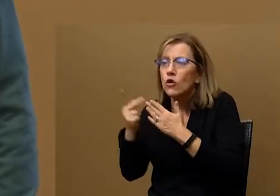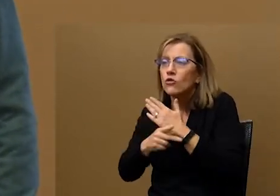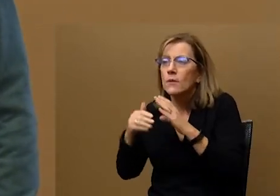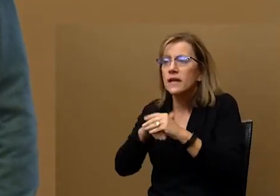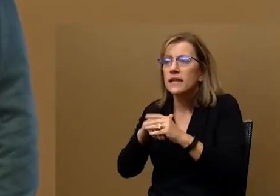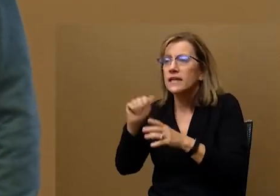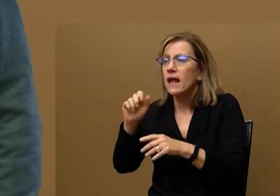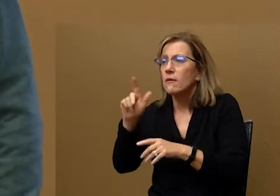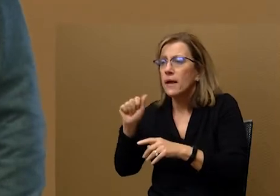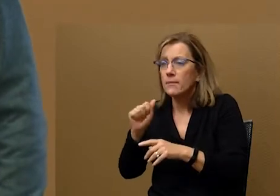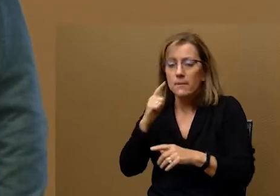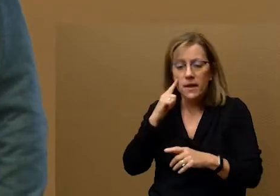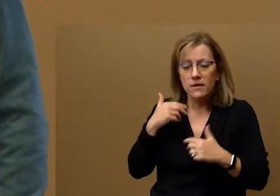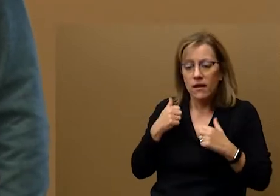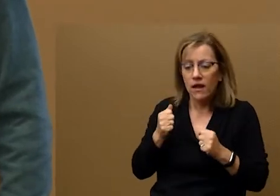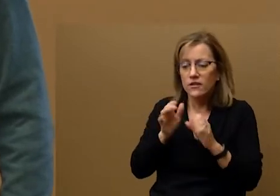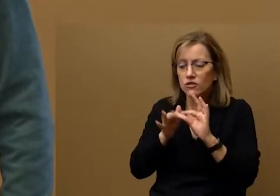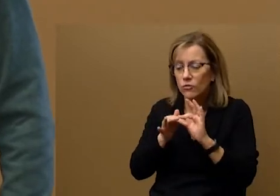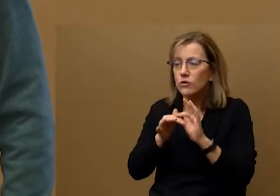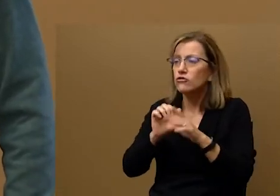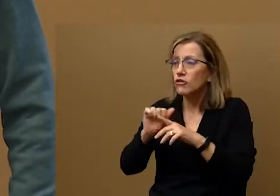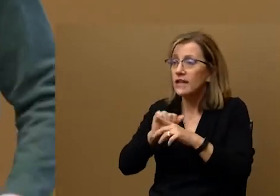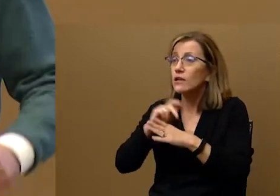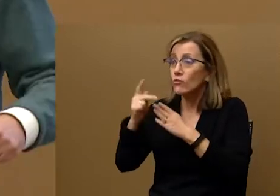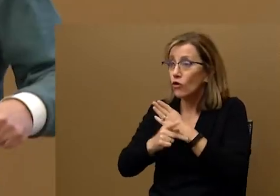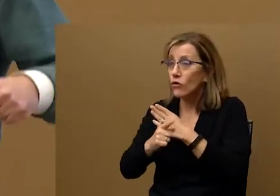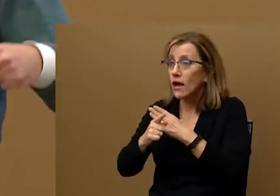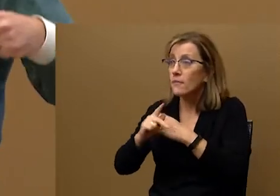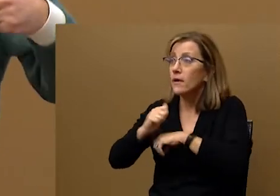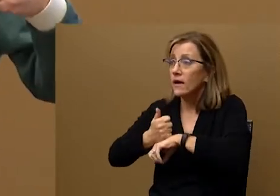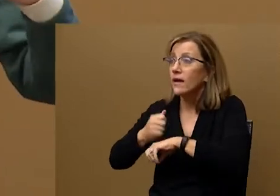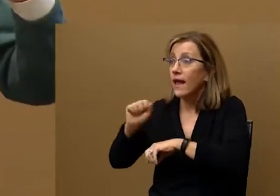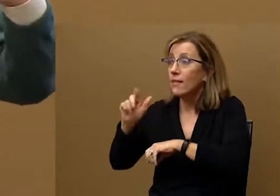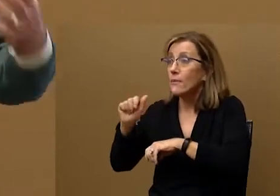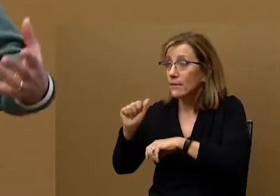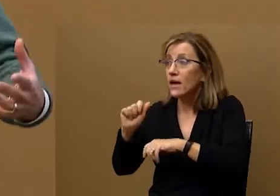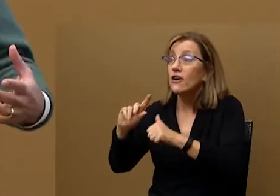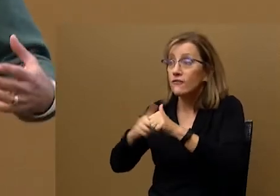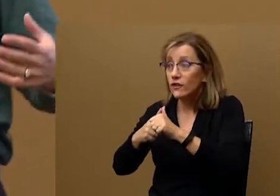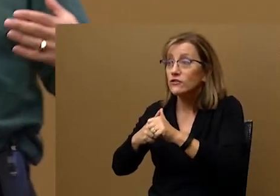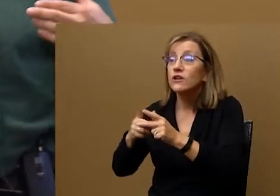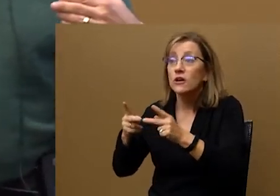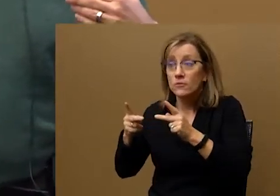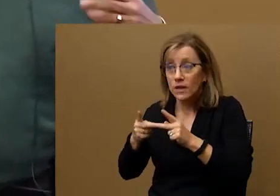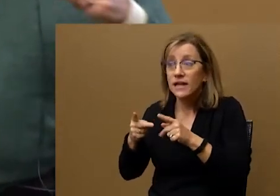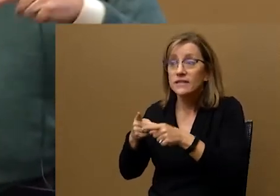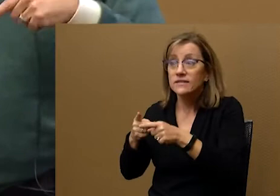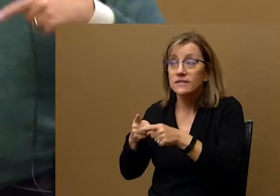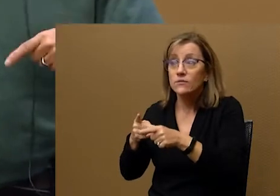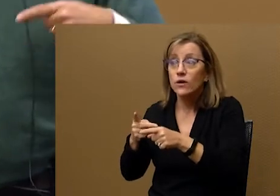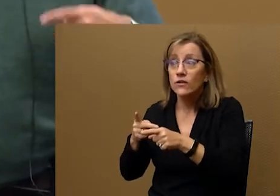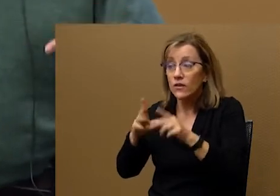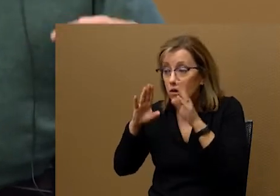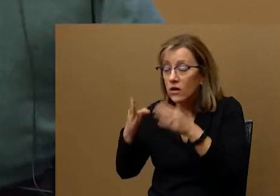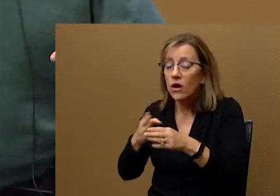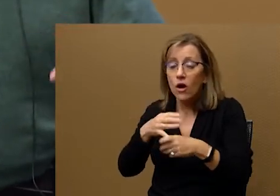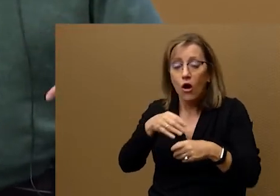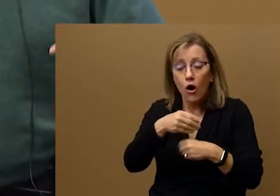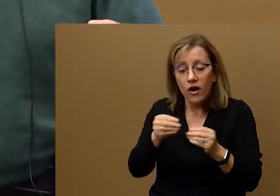the Mental Health Interpreter Training Program in Alabama. It's the first place where the interpreters, this is through the Office